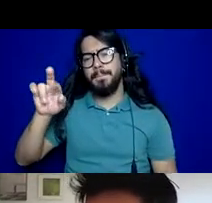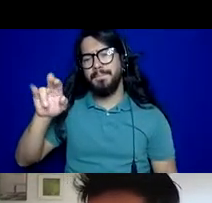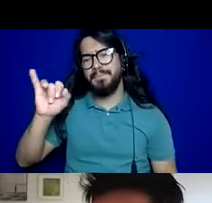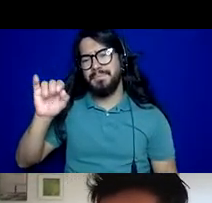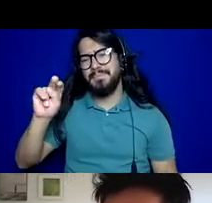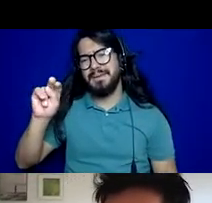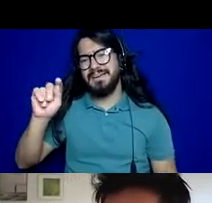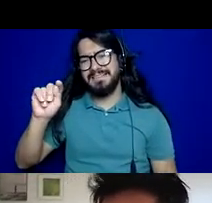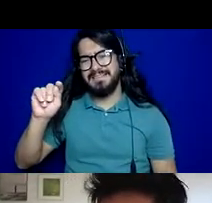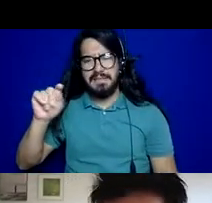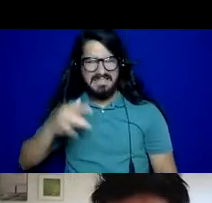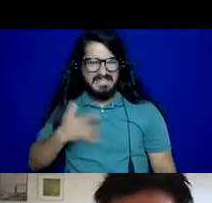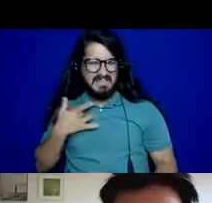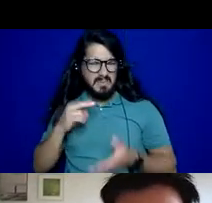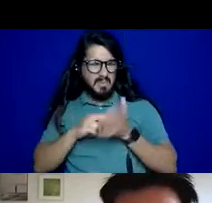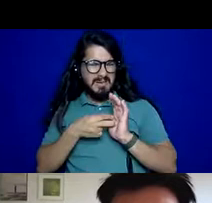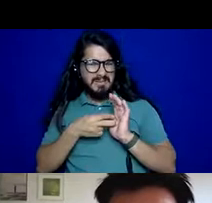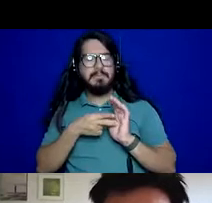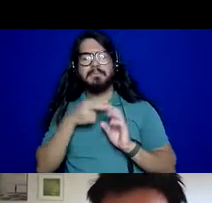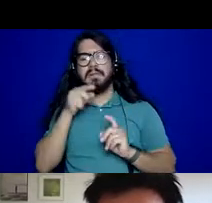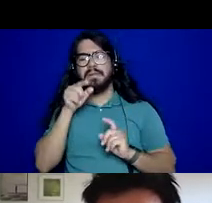fingerprint sensor or a biometric sensor